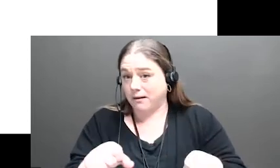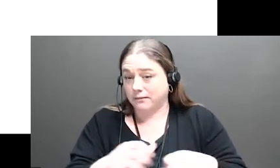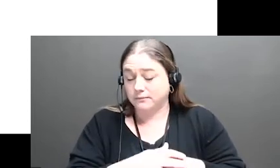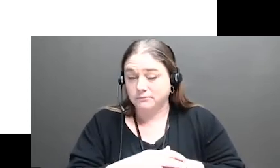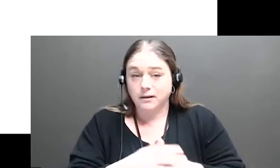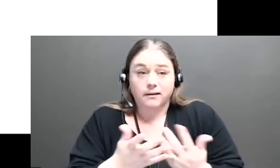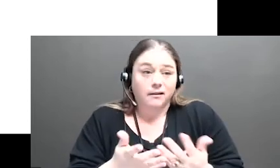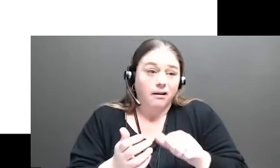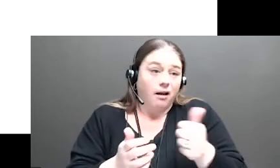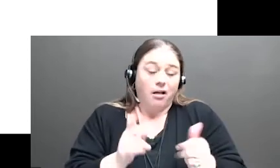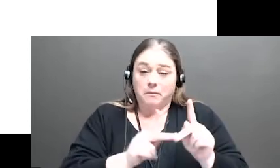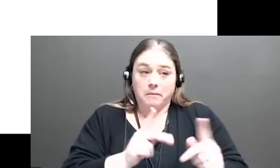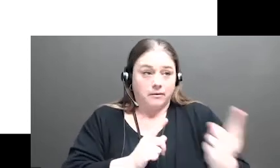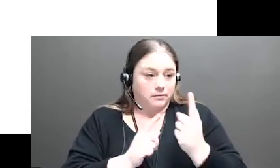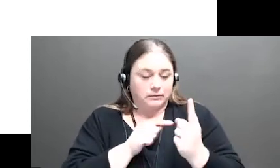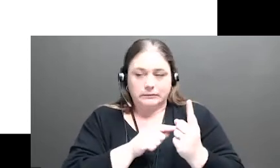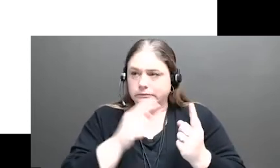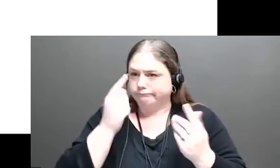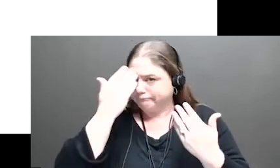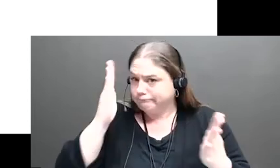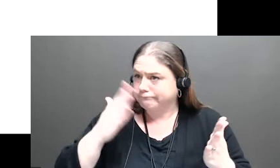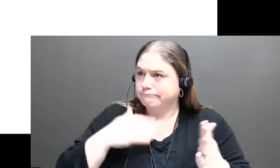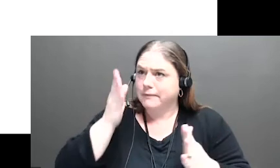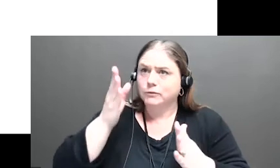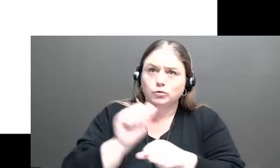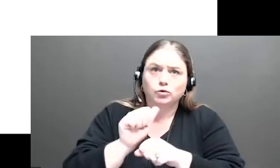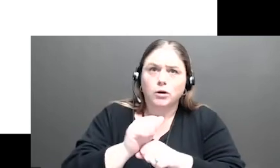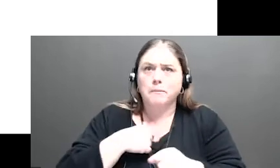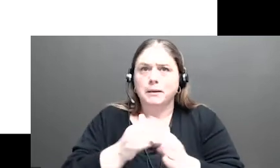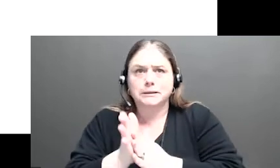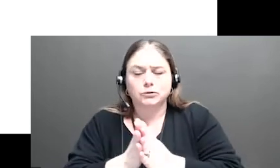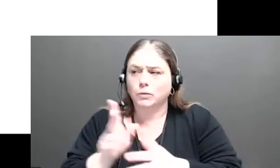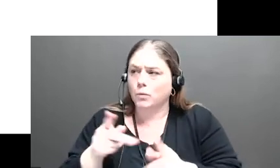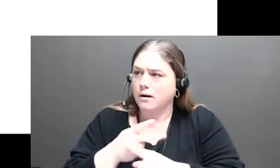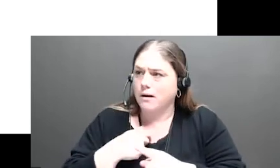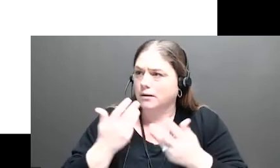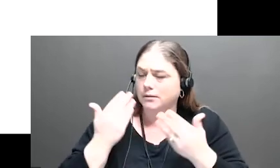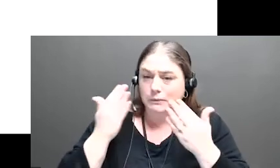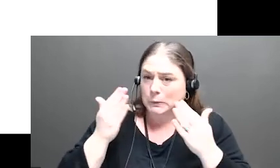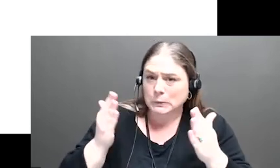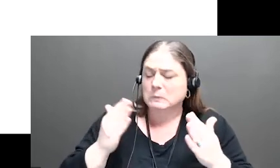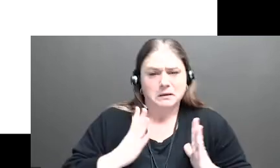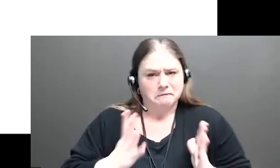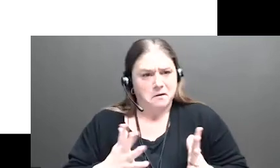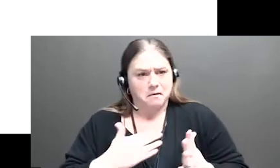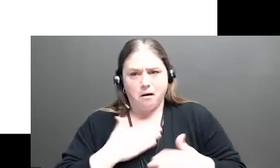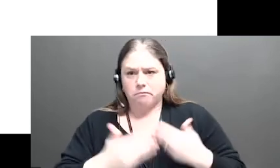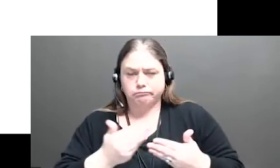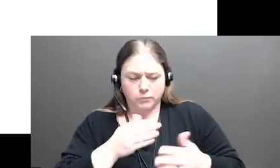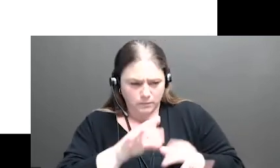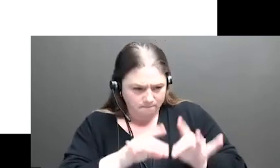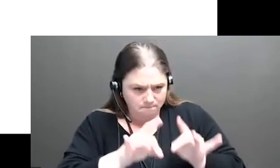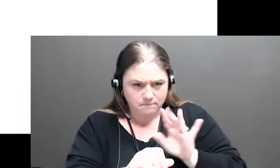would want to be looking for, which is fine. That's part of the process. But having an idea of this is sort of an area that I want to go in, and I know